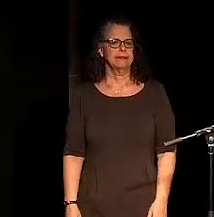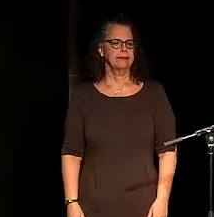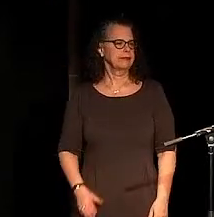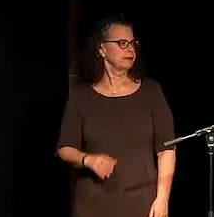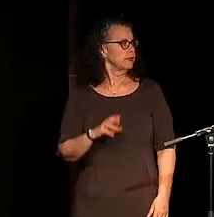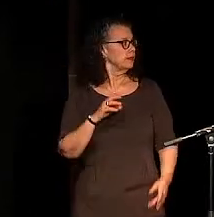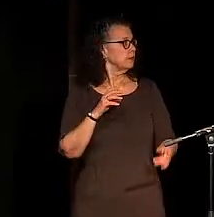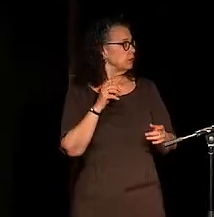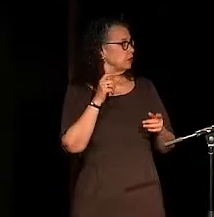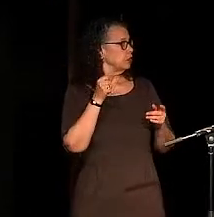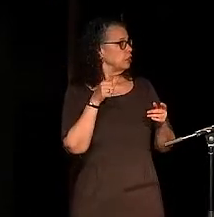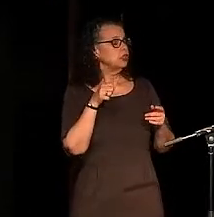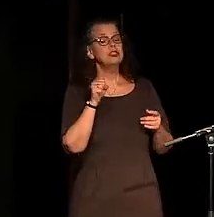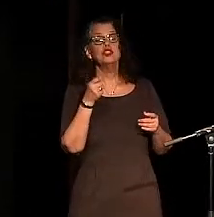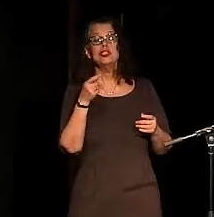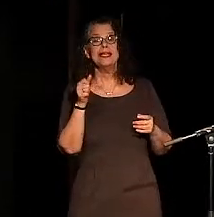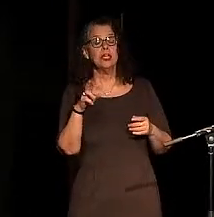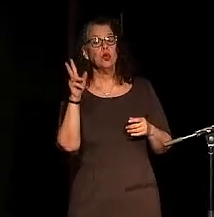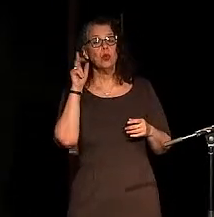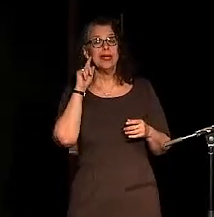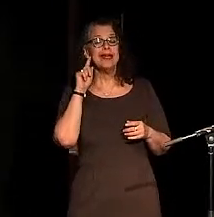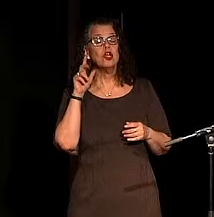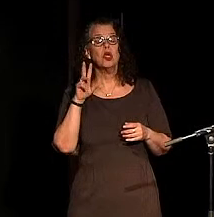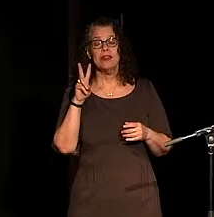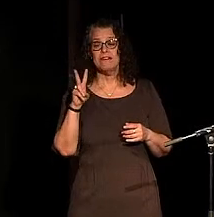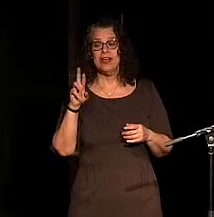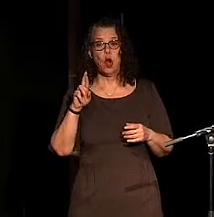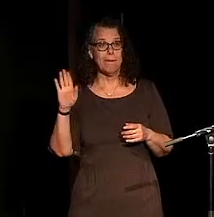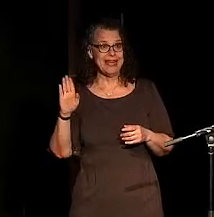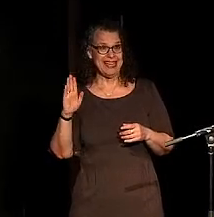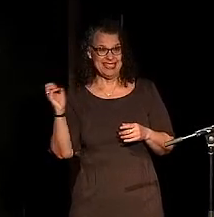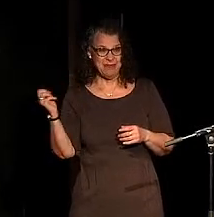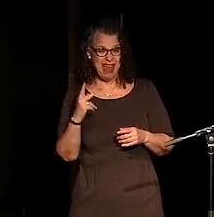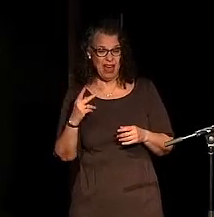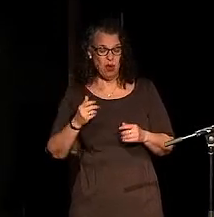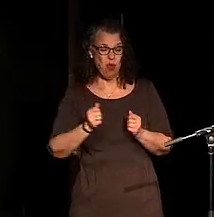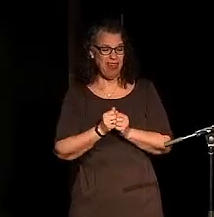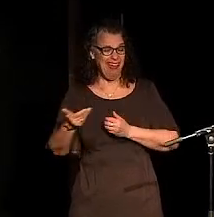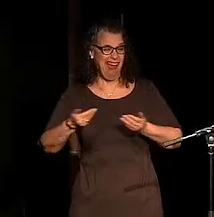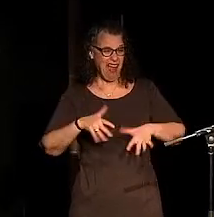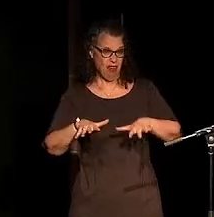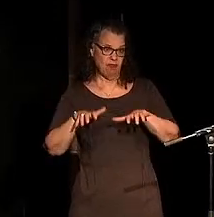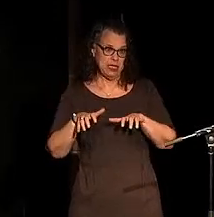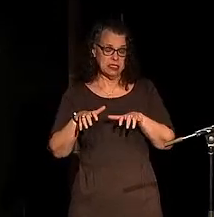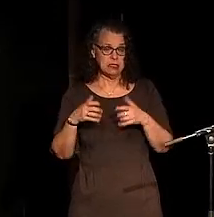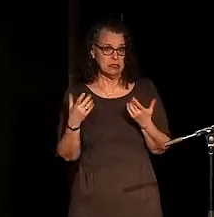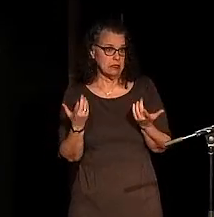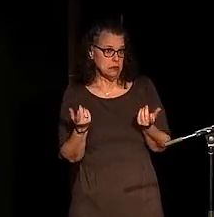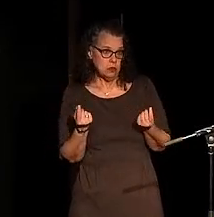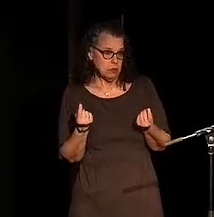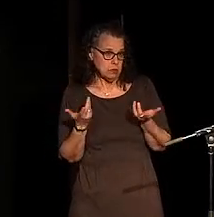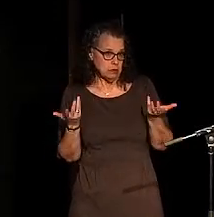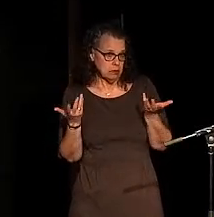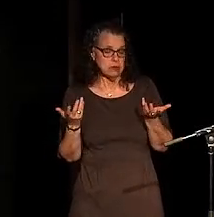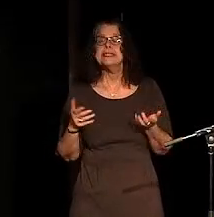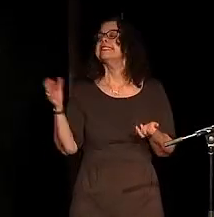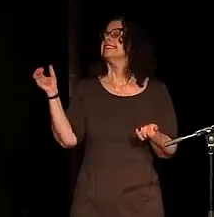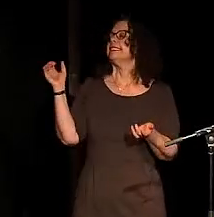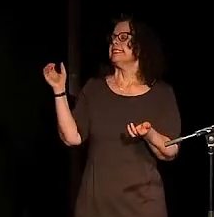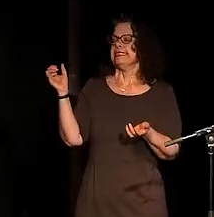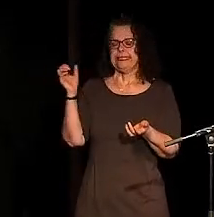Shahir, we keep hearing that the VRV is back and there's a hiring freeze. Can you tell us a little bit about that?